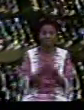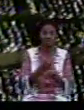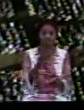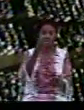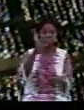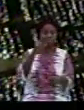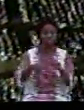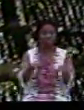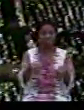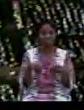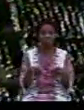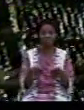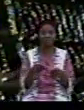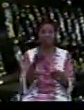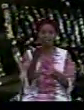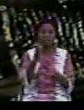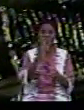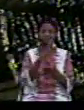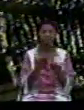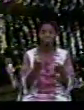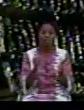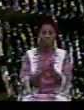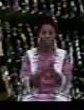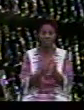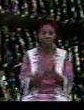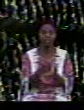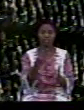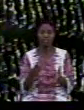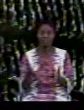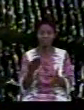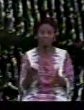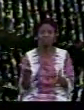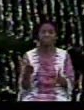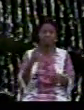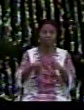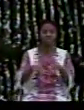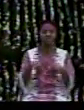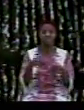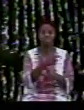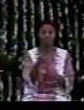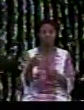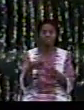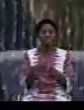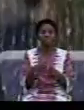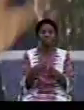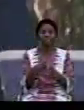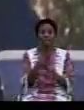that material things people may give you, and then